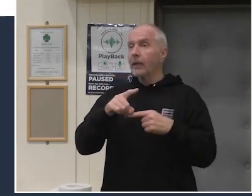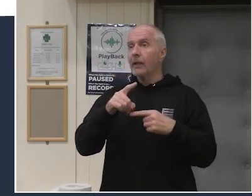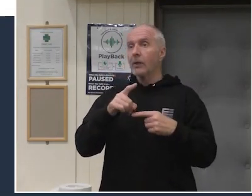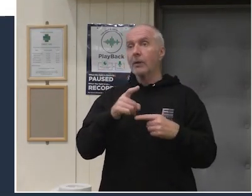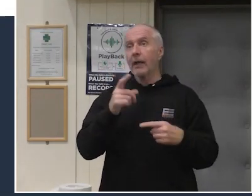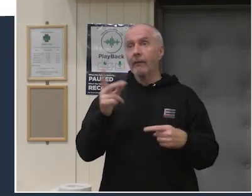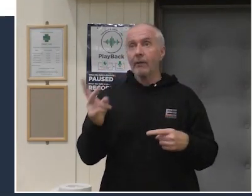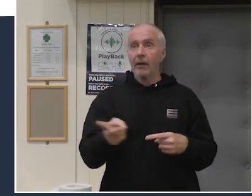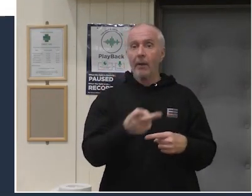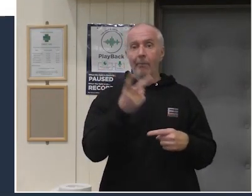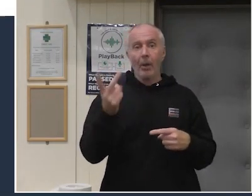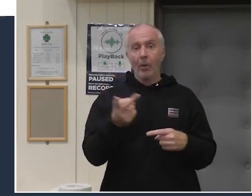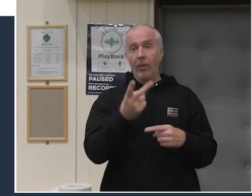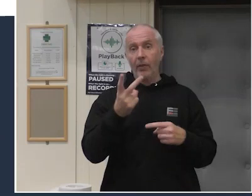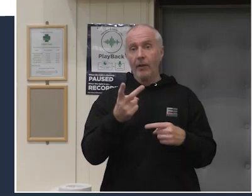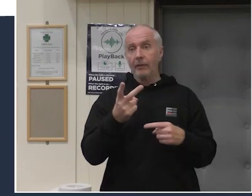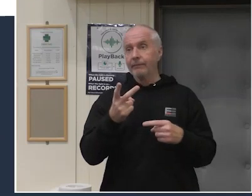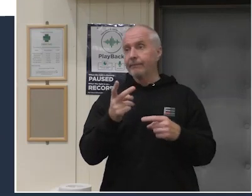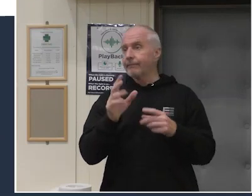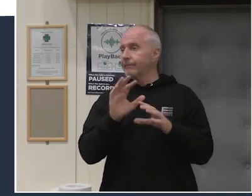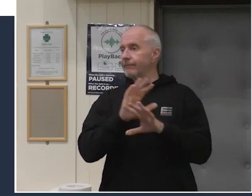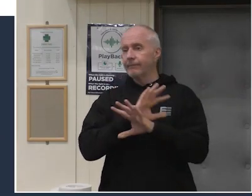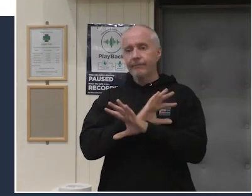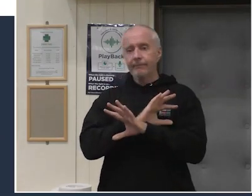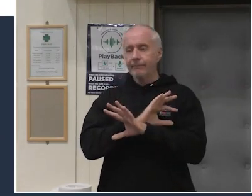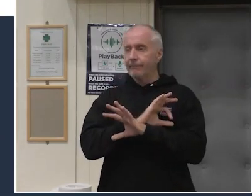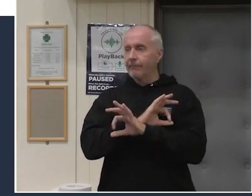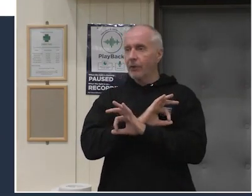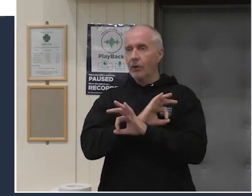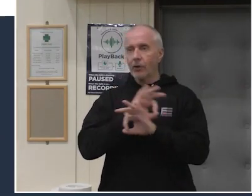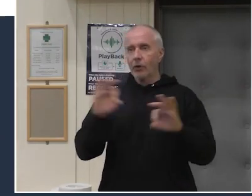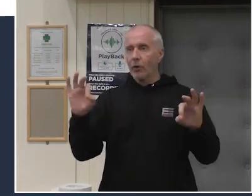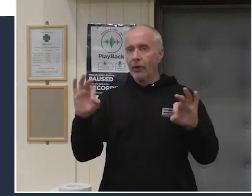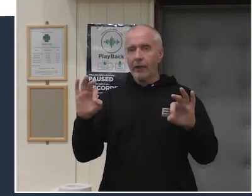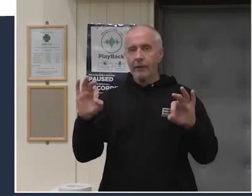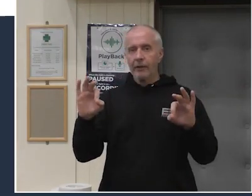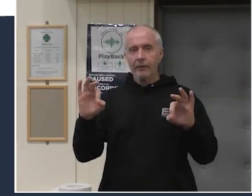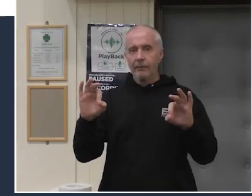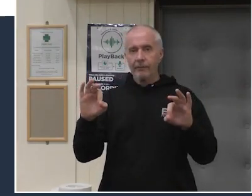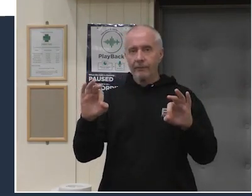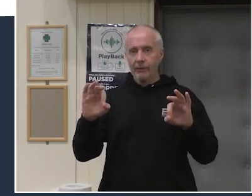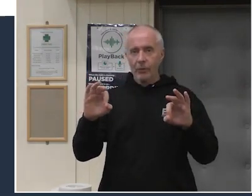both. There's nothing excluding them from coexisting.